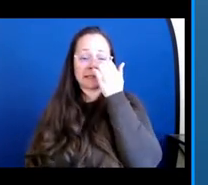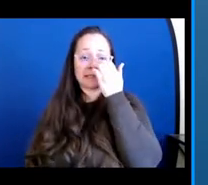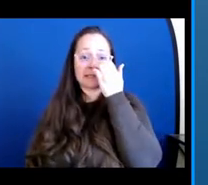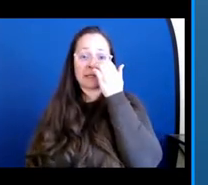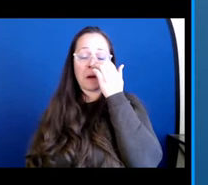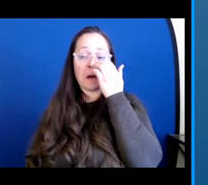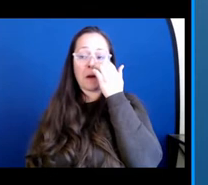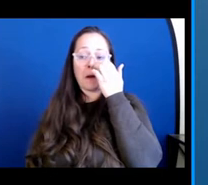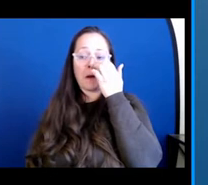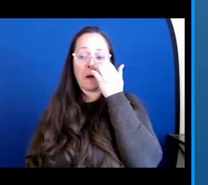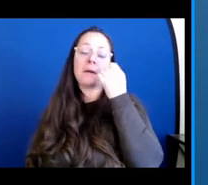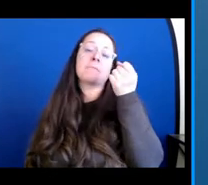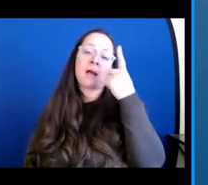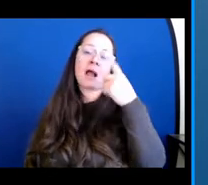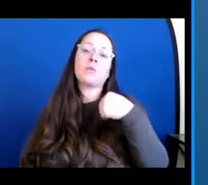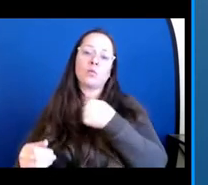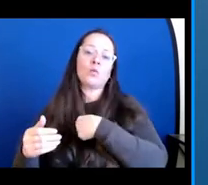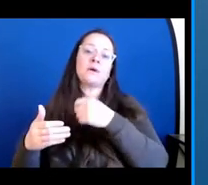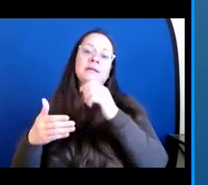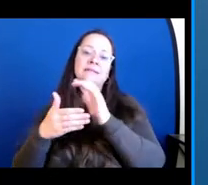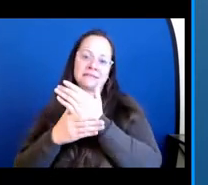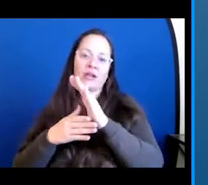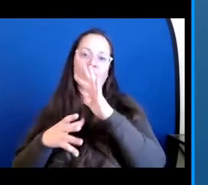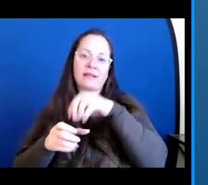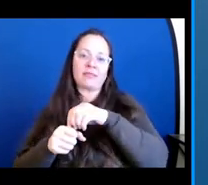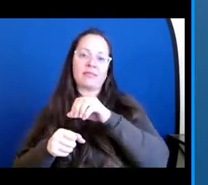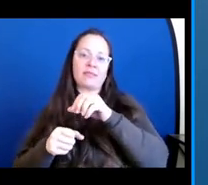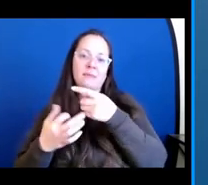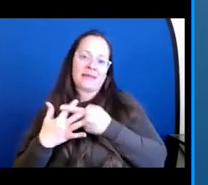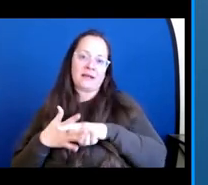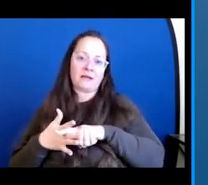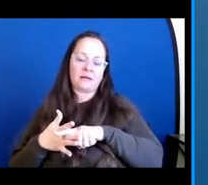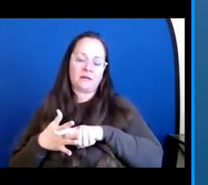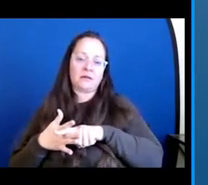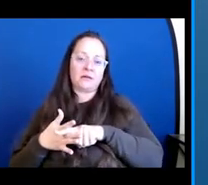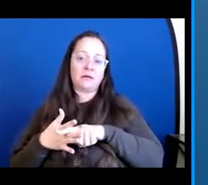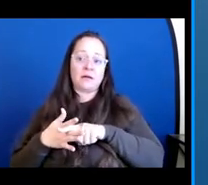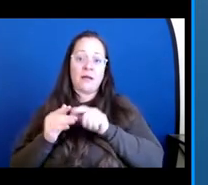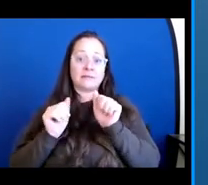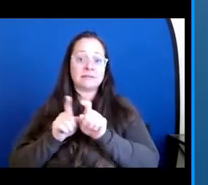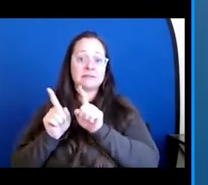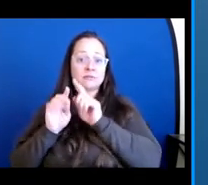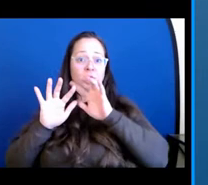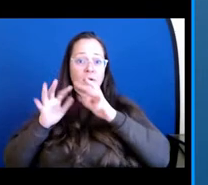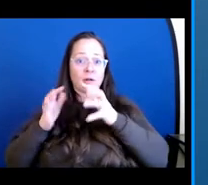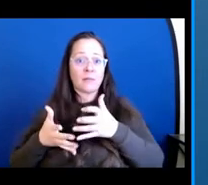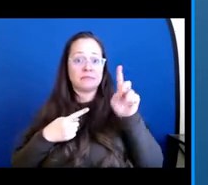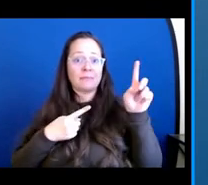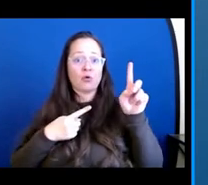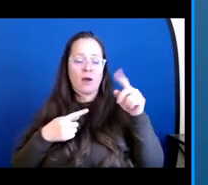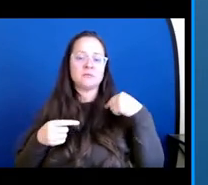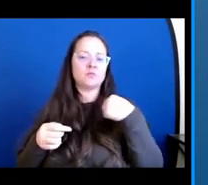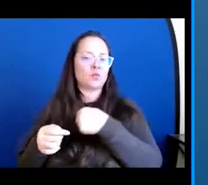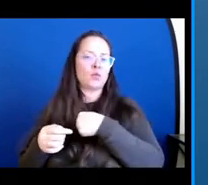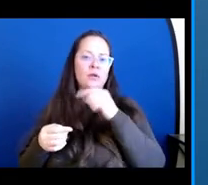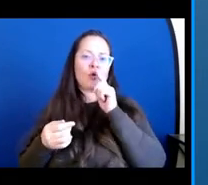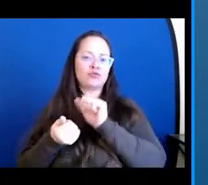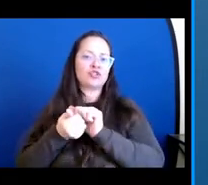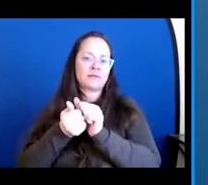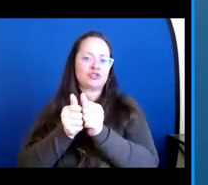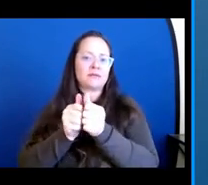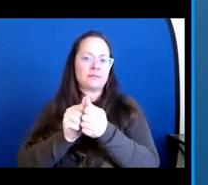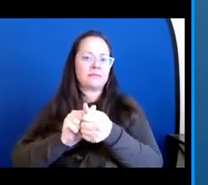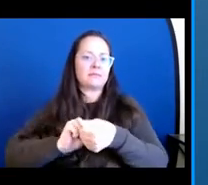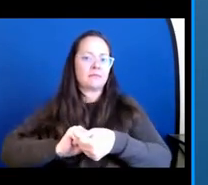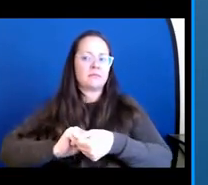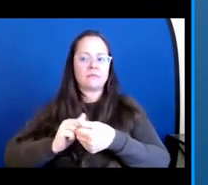but we have said at the beginning of this process that as a party we are changing as a we